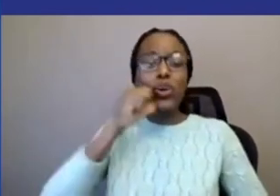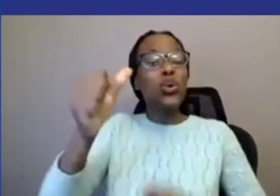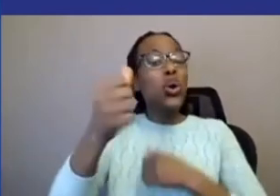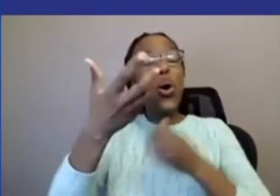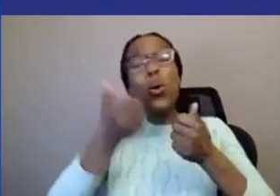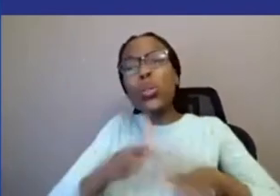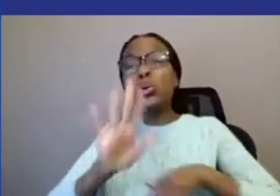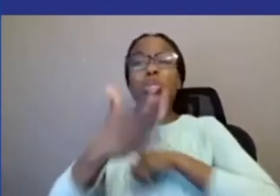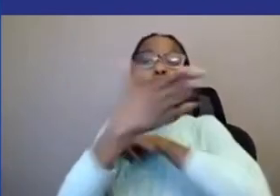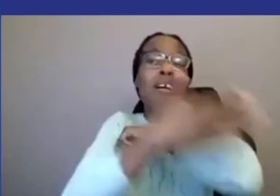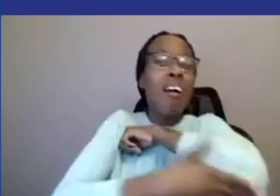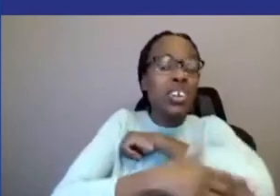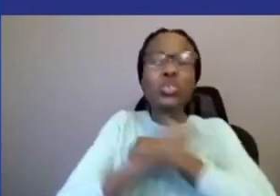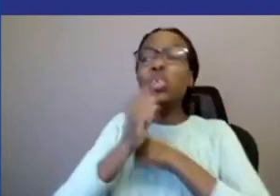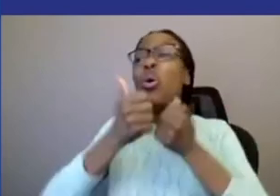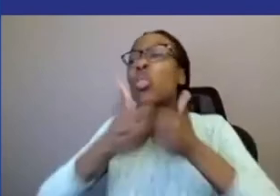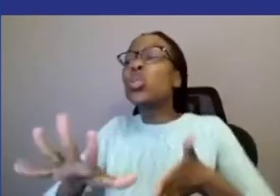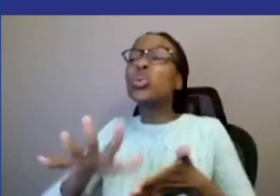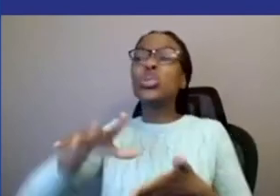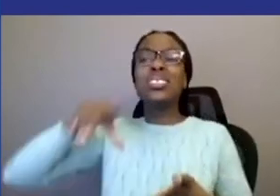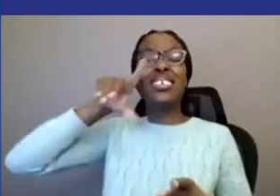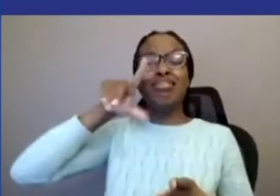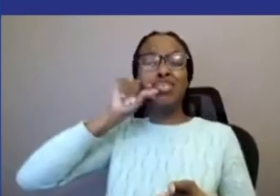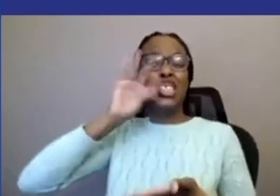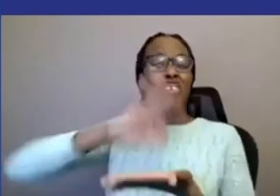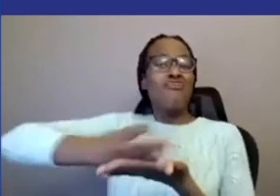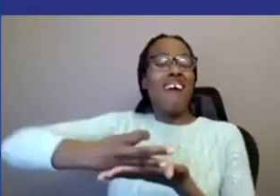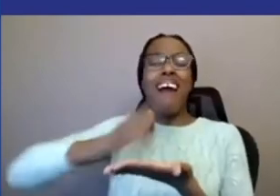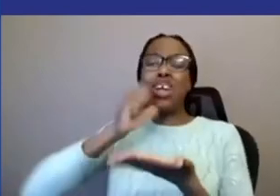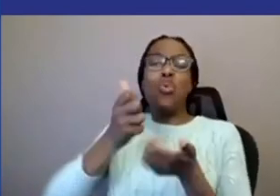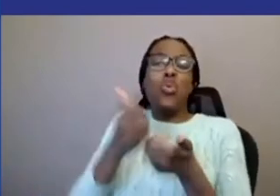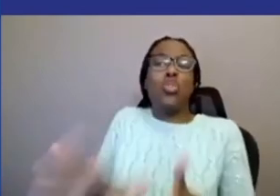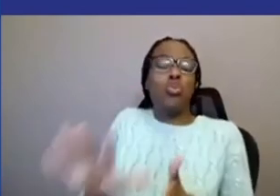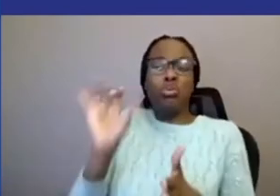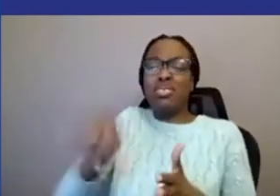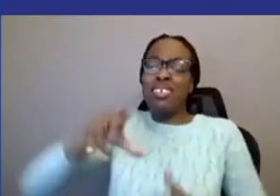don't lose the seasoning of it all, you know, because that's what, again,